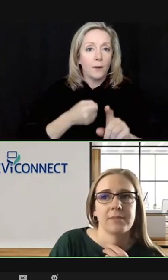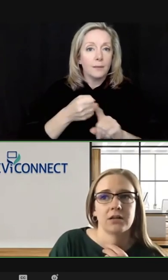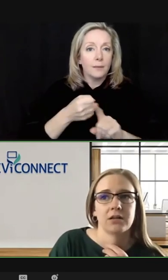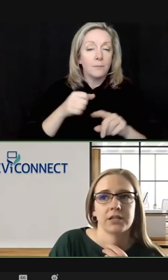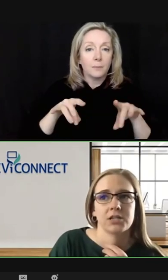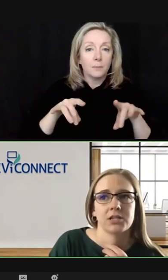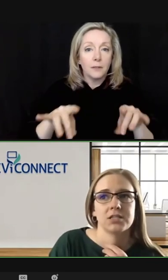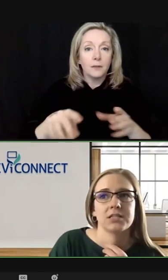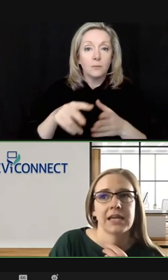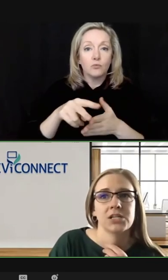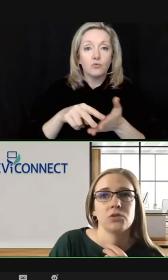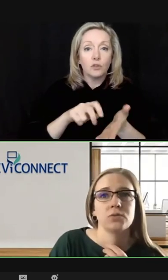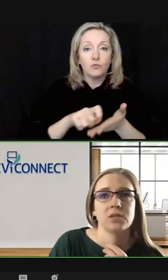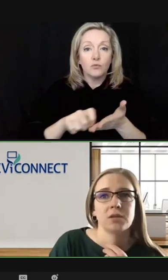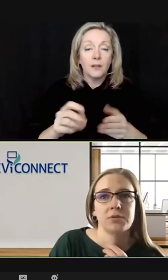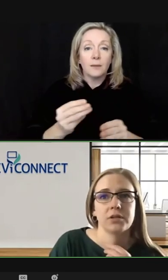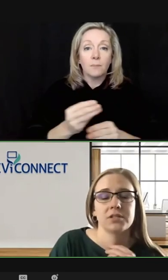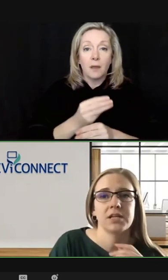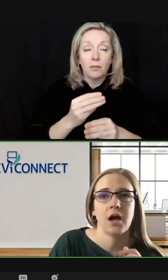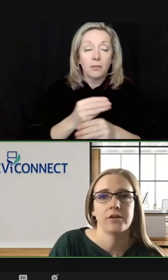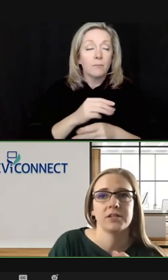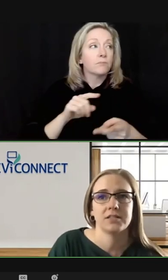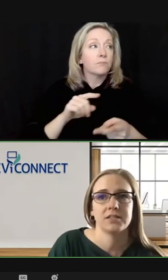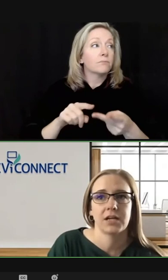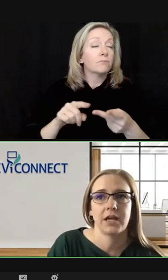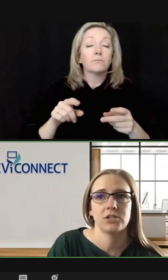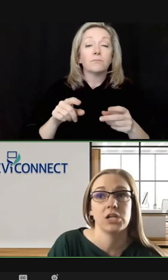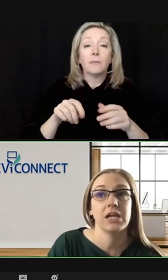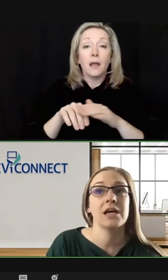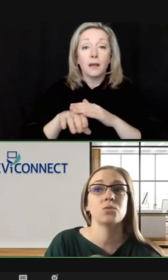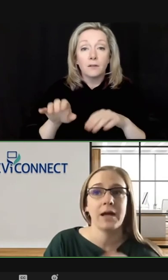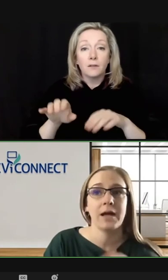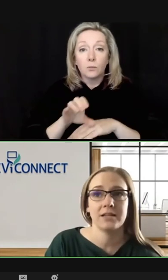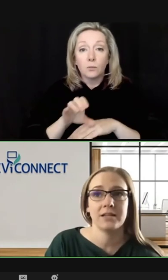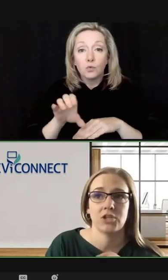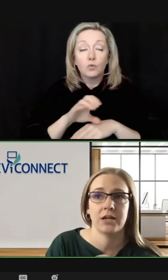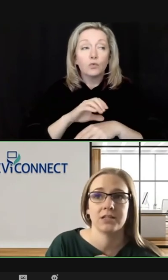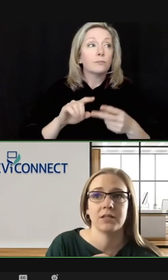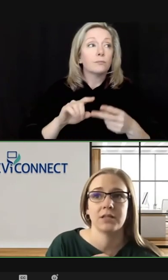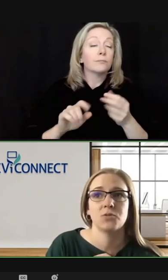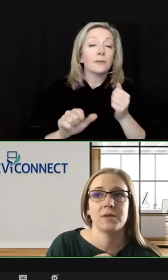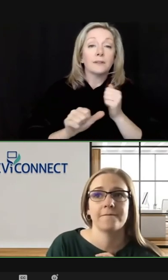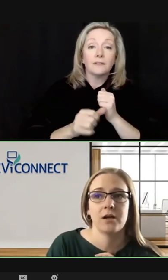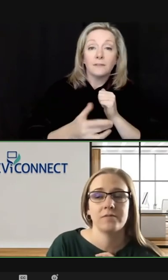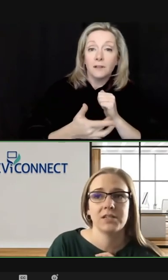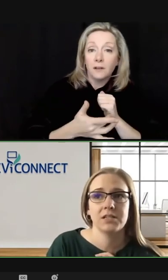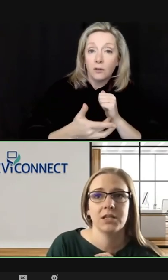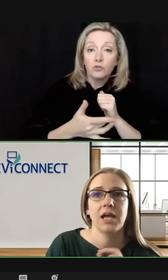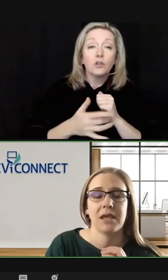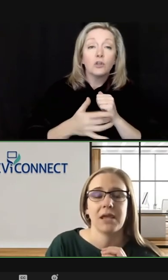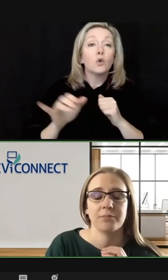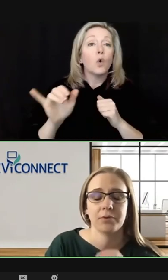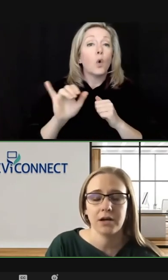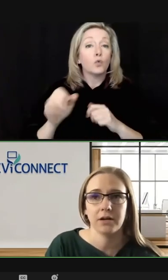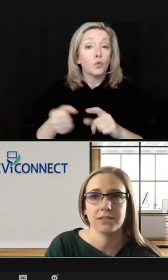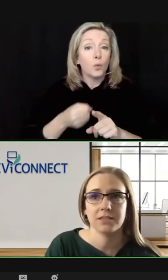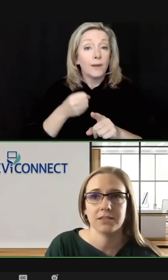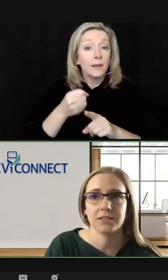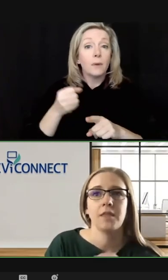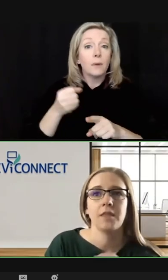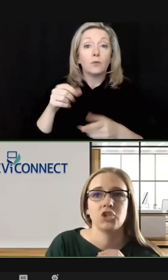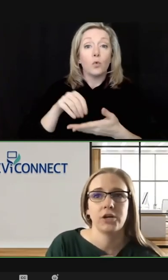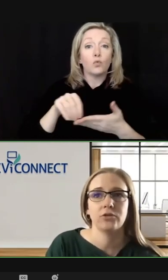do mathematical calculations, and use computers and other assistive technology, as well as the child's ability to be involved in and make